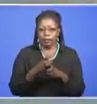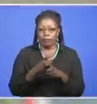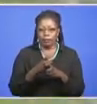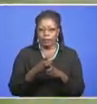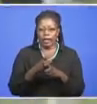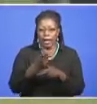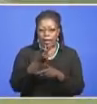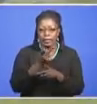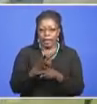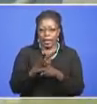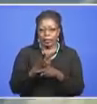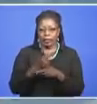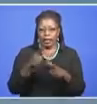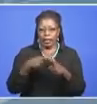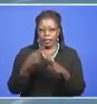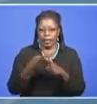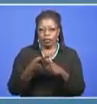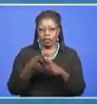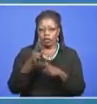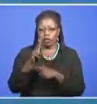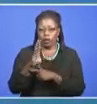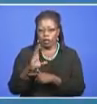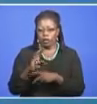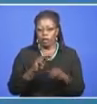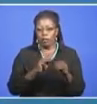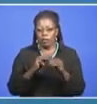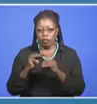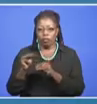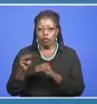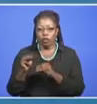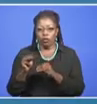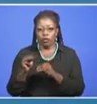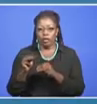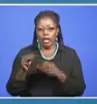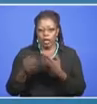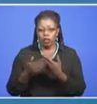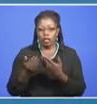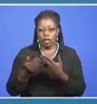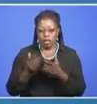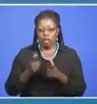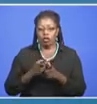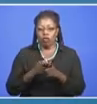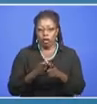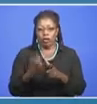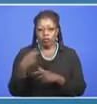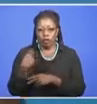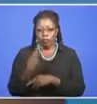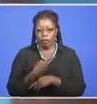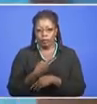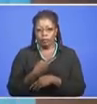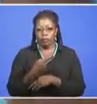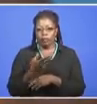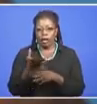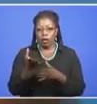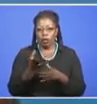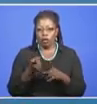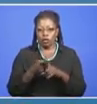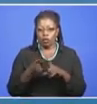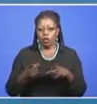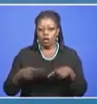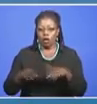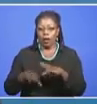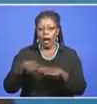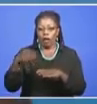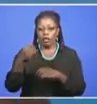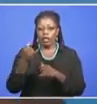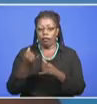held on until I reached 200 and just made a move. You know, it was a pretty easy race overall. You know, I just want to go out in the